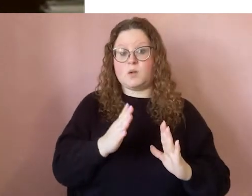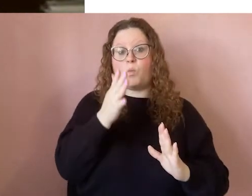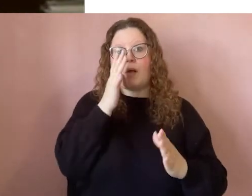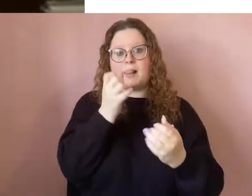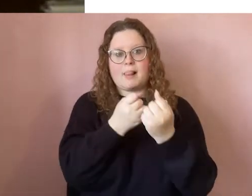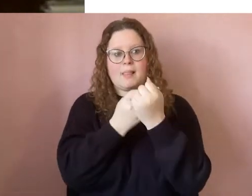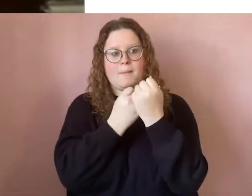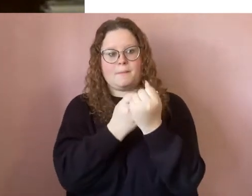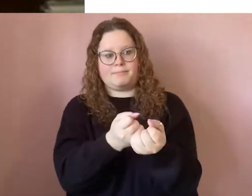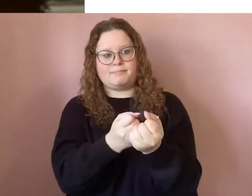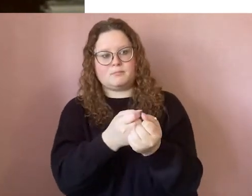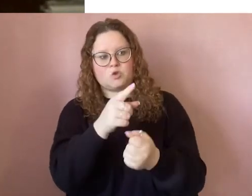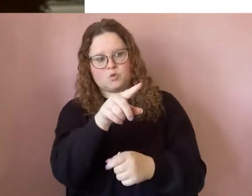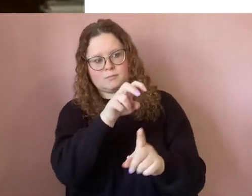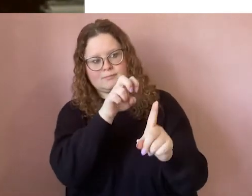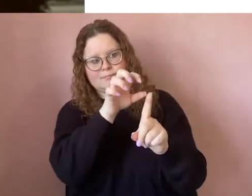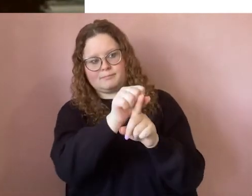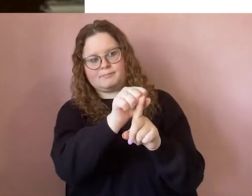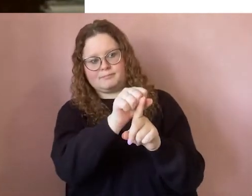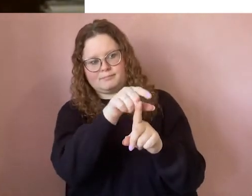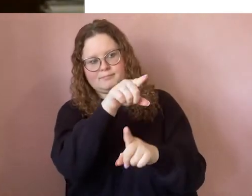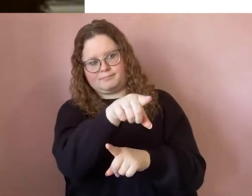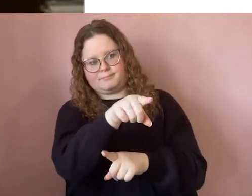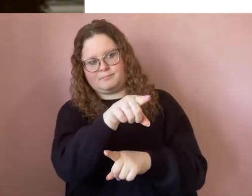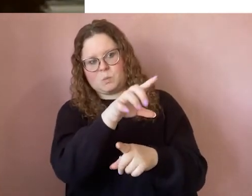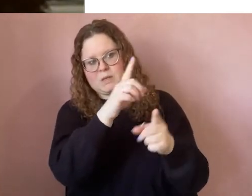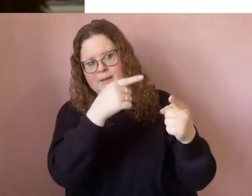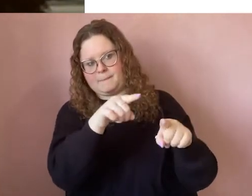can't see with an X-ray.